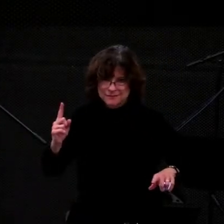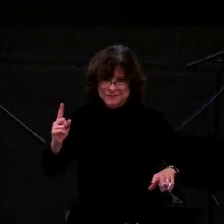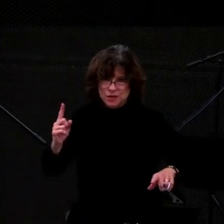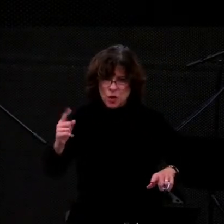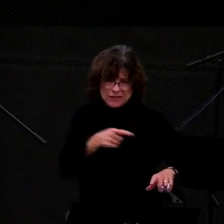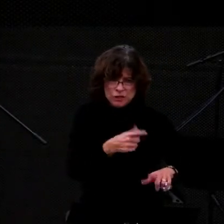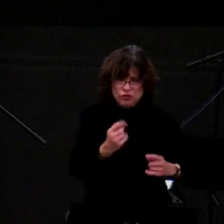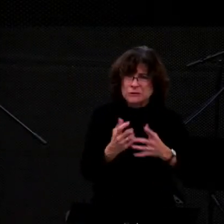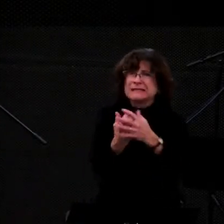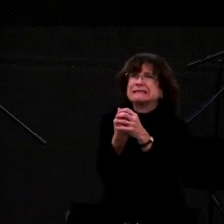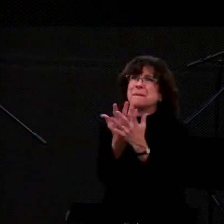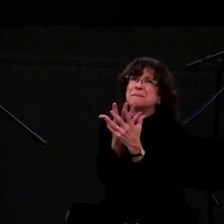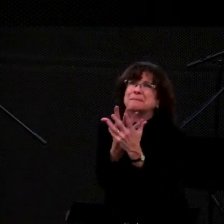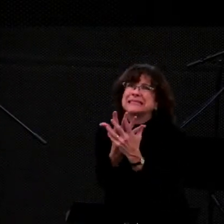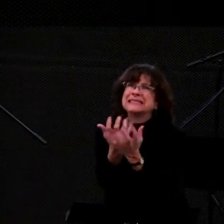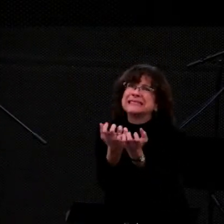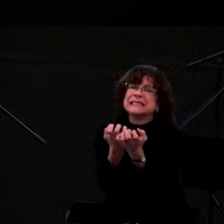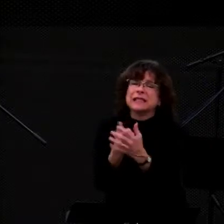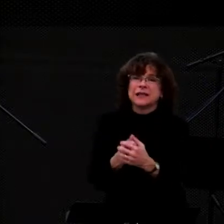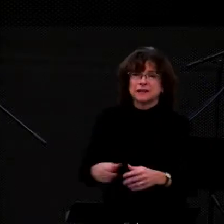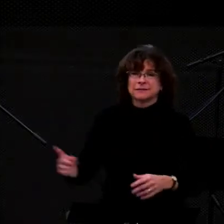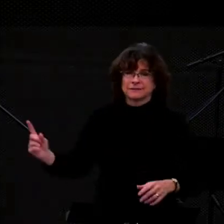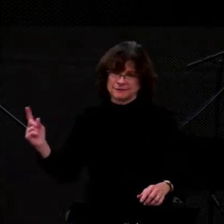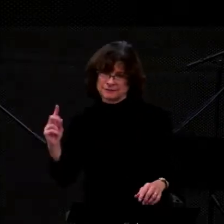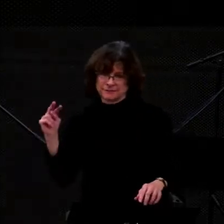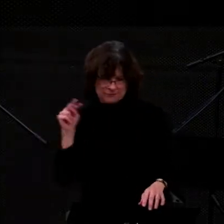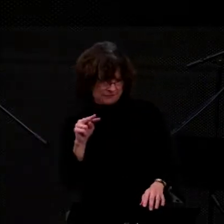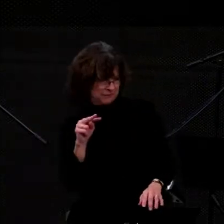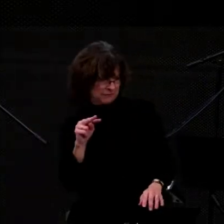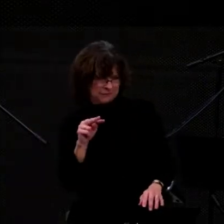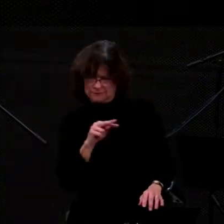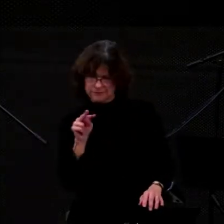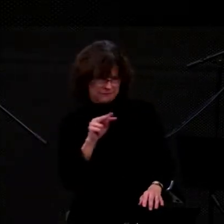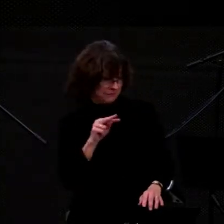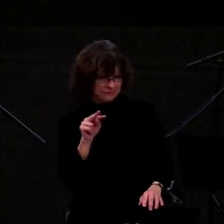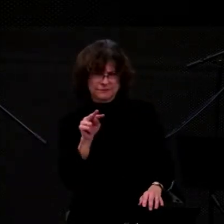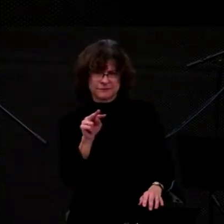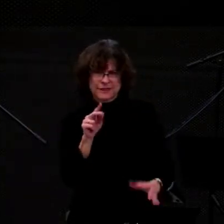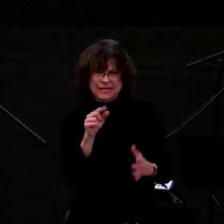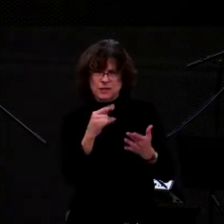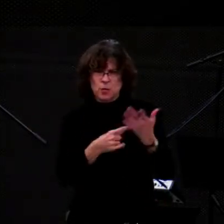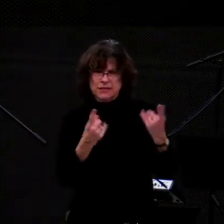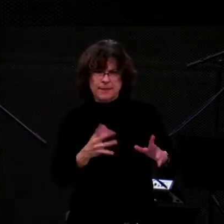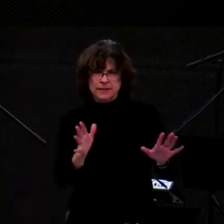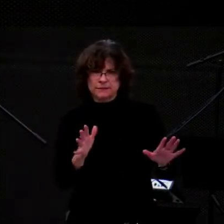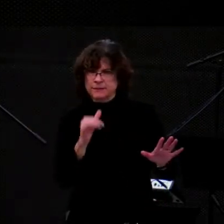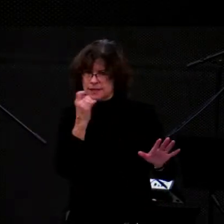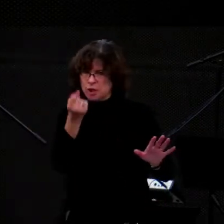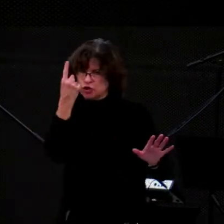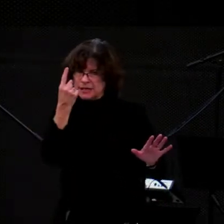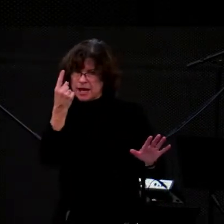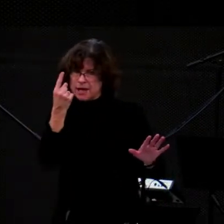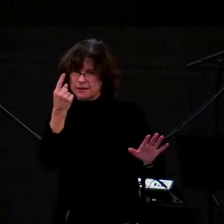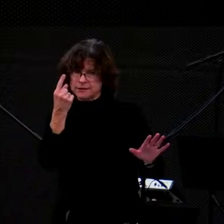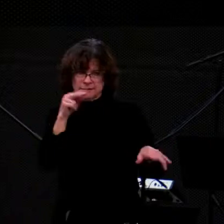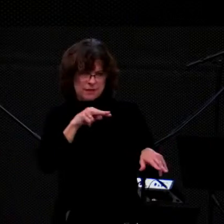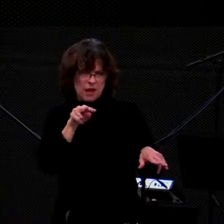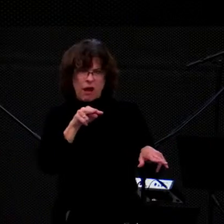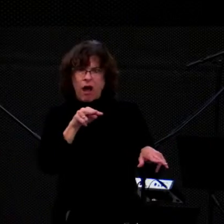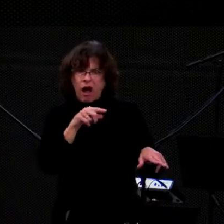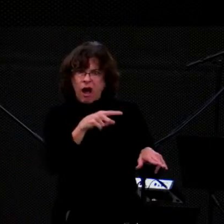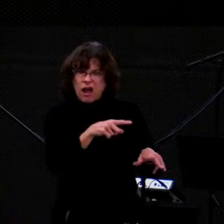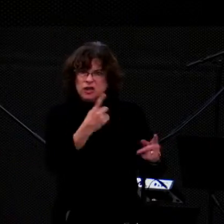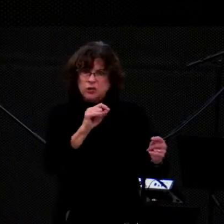mercy. And the king, in his rage, comes back exactly at that moment where he's throwing himself on the couch and he misreads the